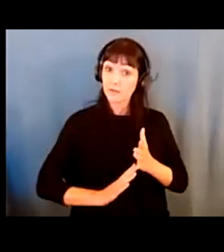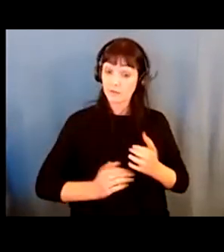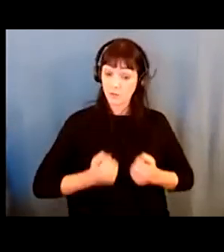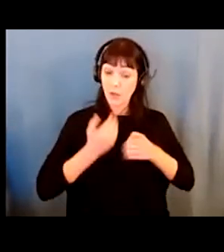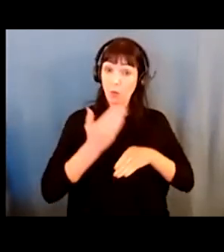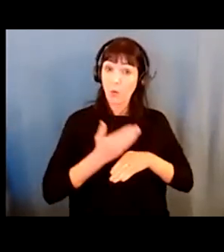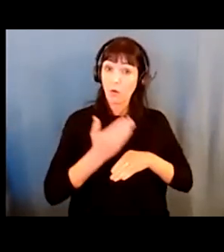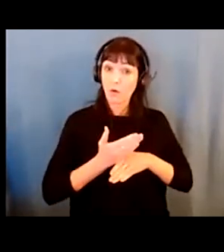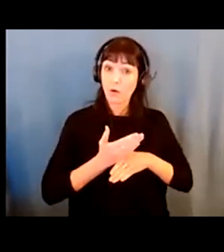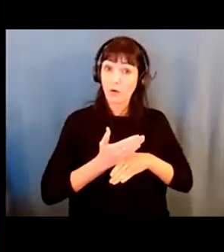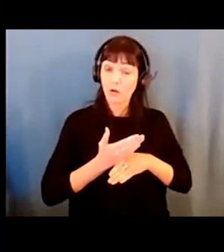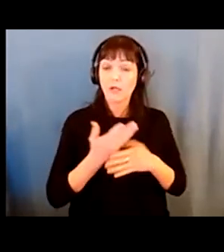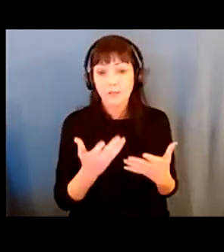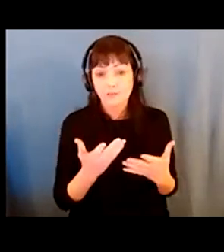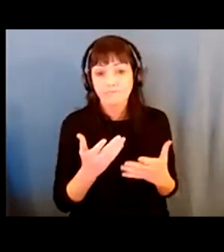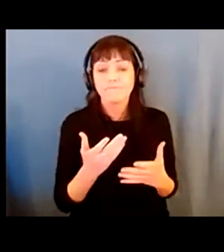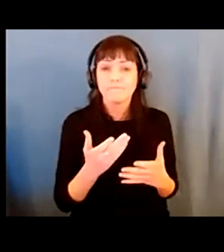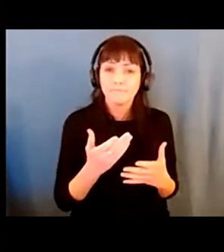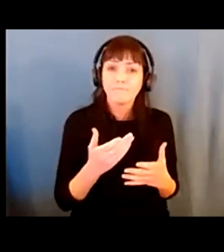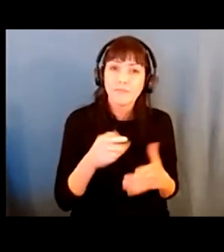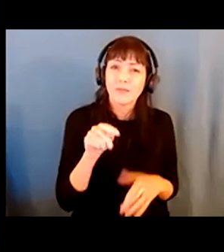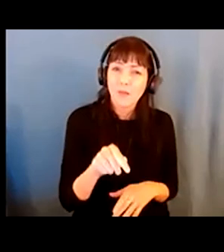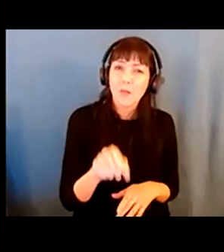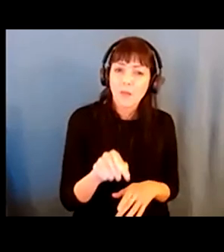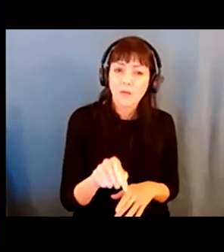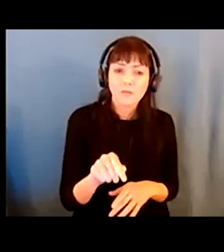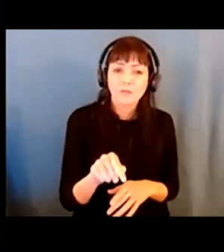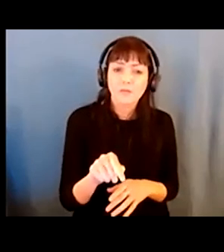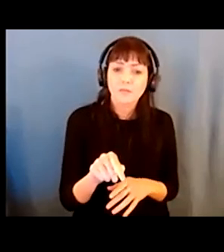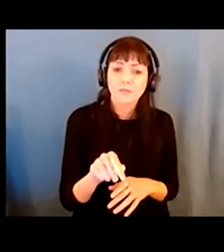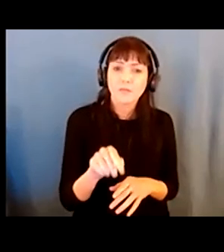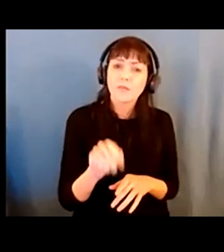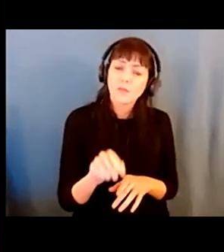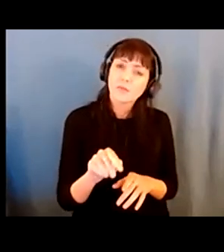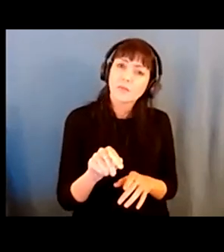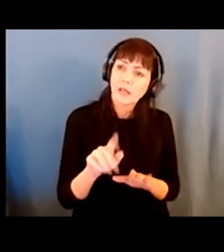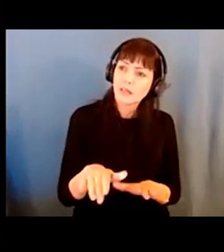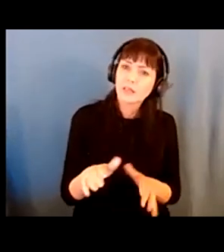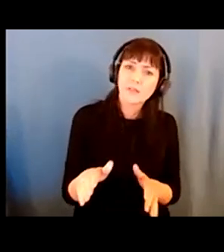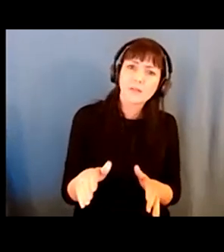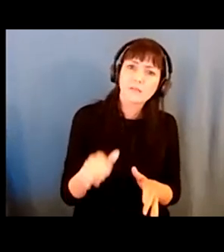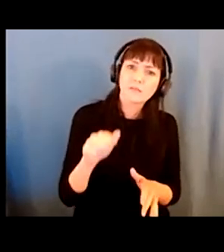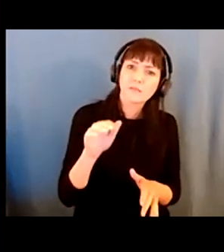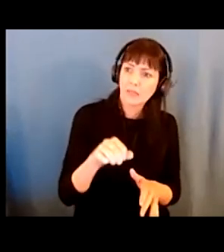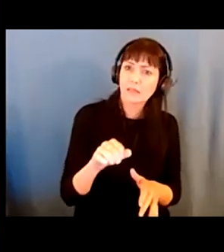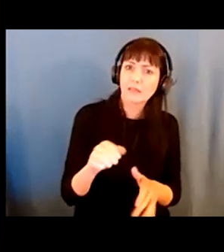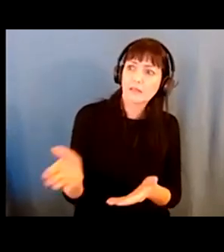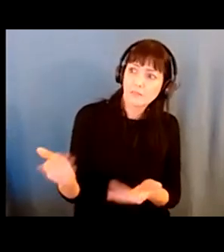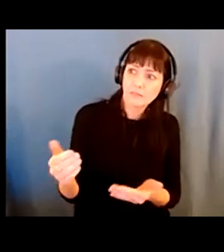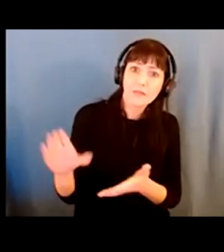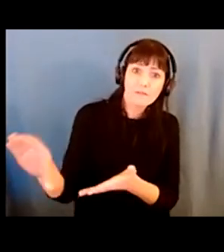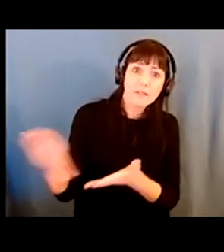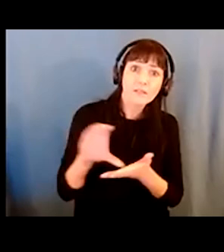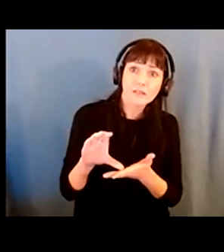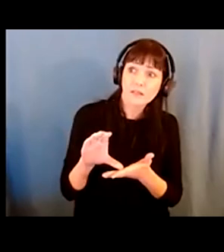the very end question is a starting point to get funds to pay for disabled experts is yes. You know, Davey talked about it,